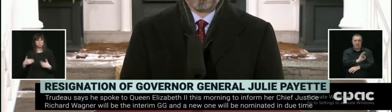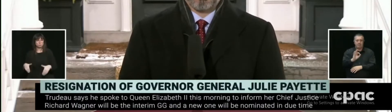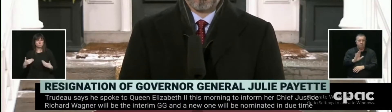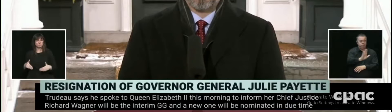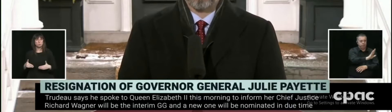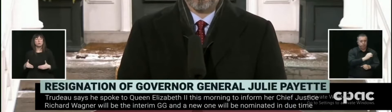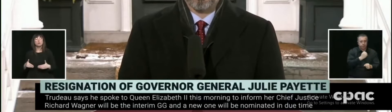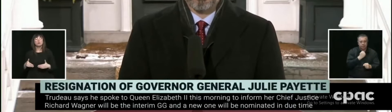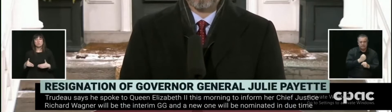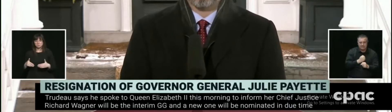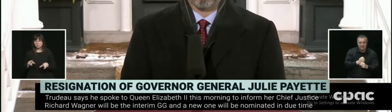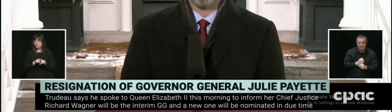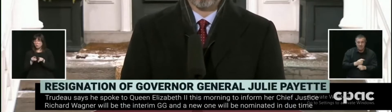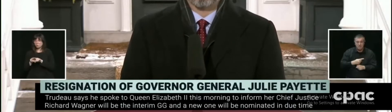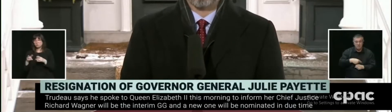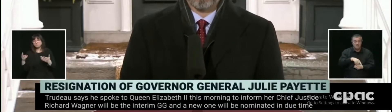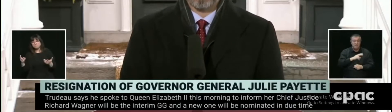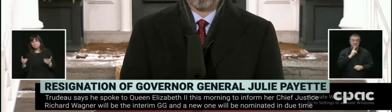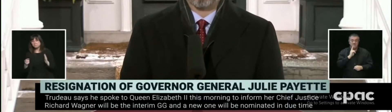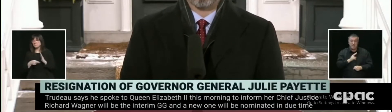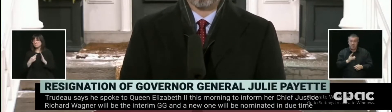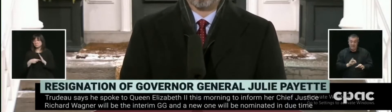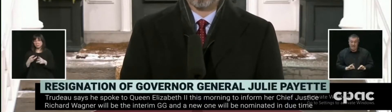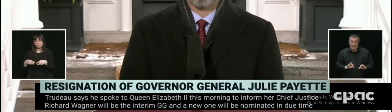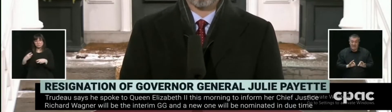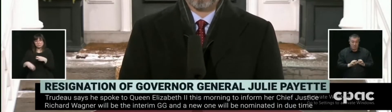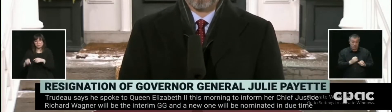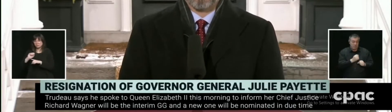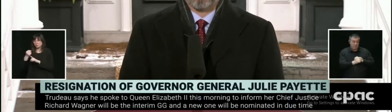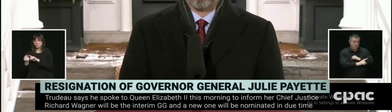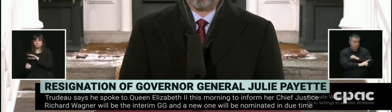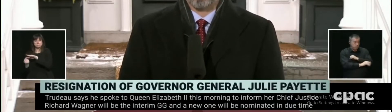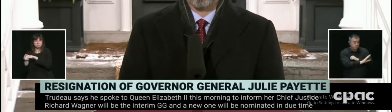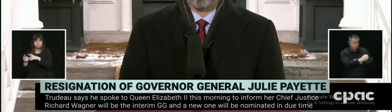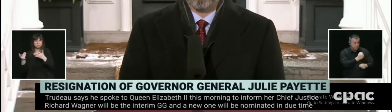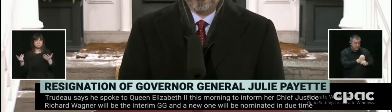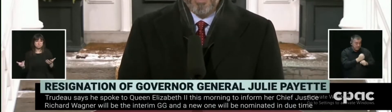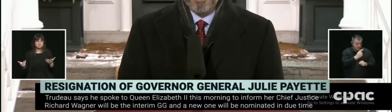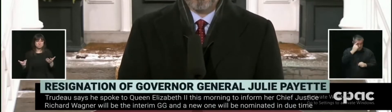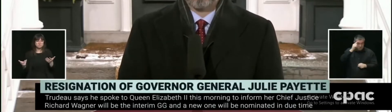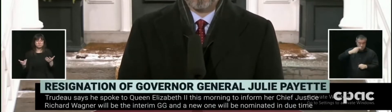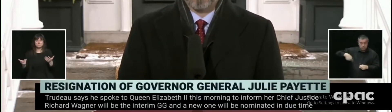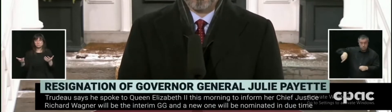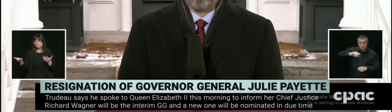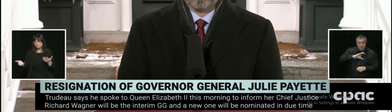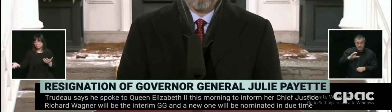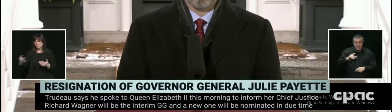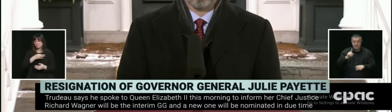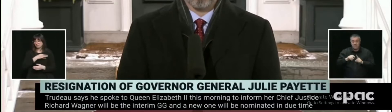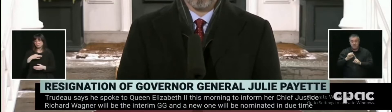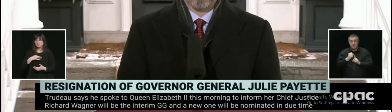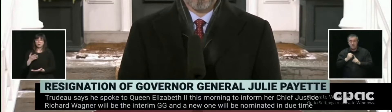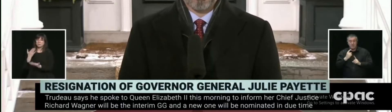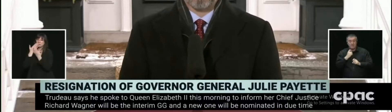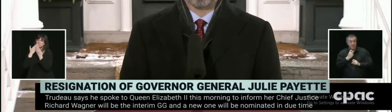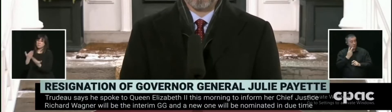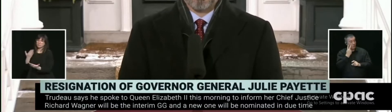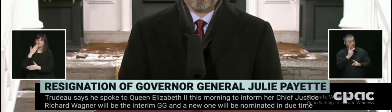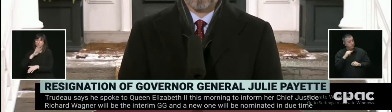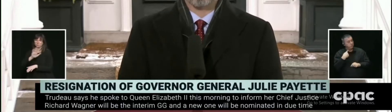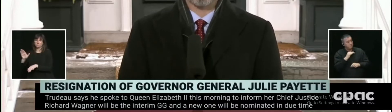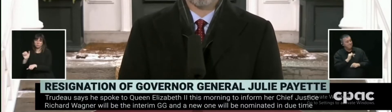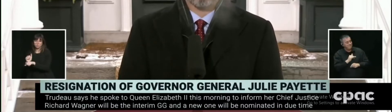saw, were sometimes in very difficult situations. We want to thank them for their work